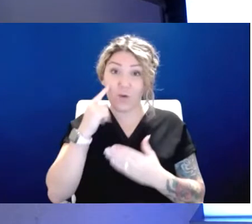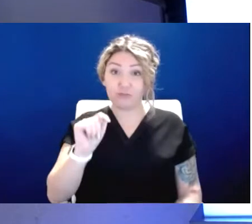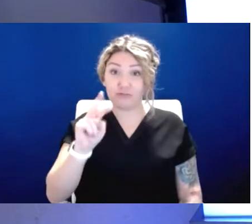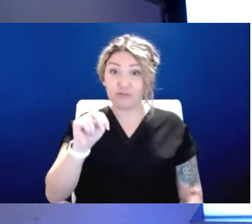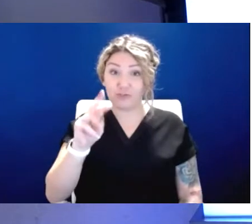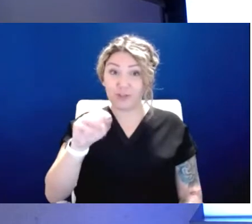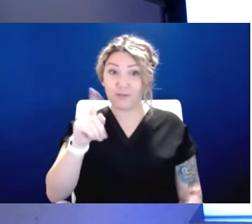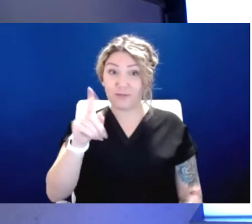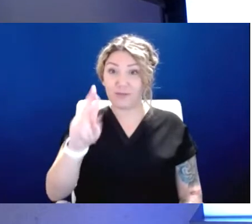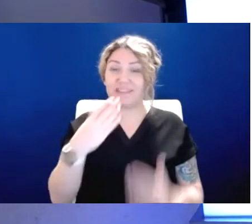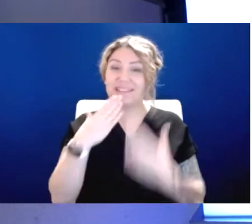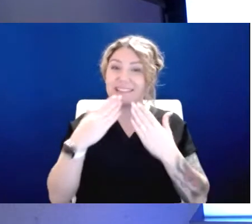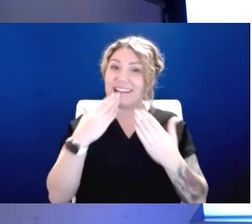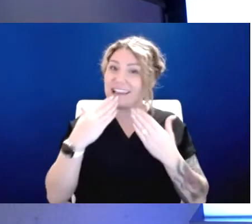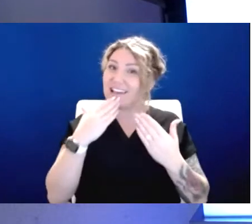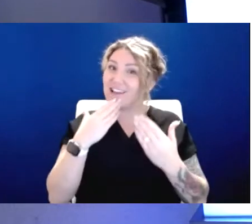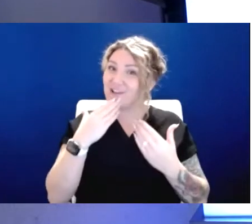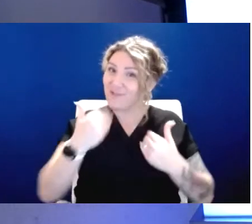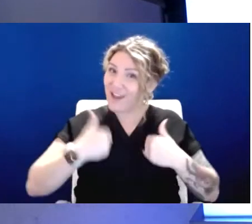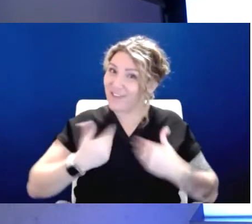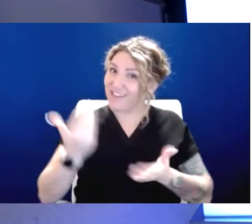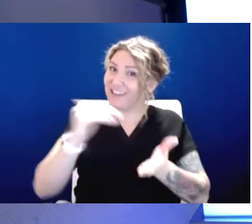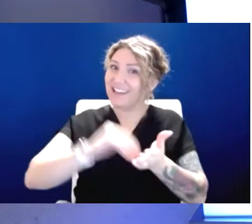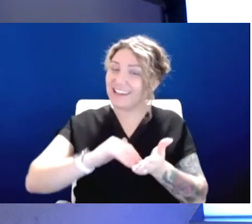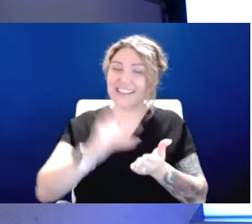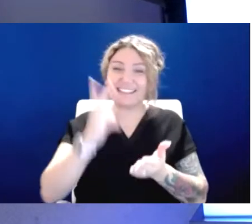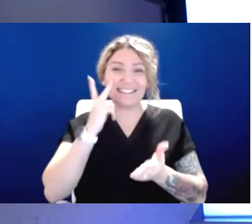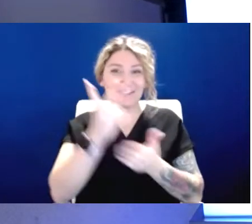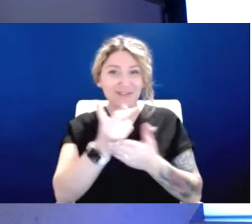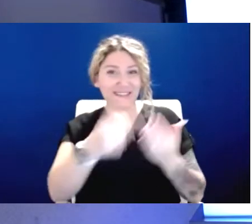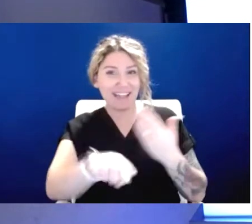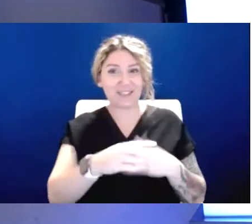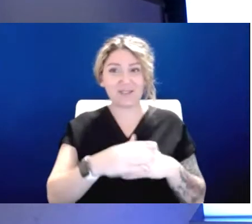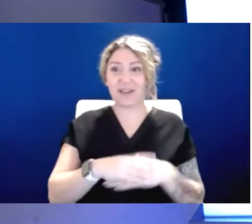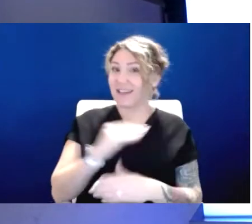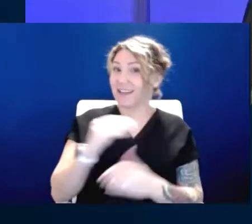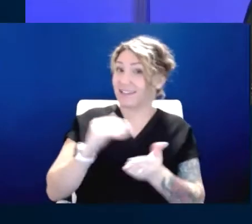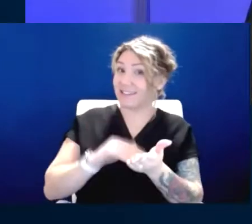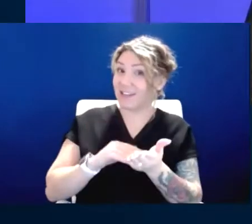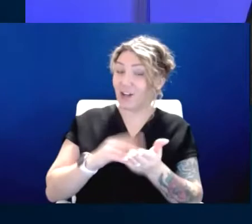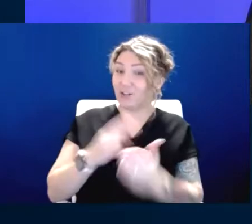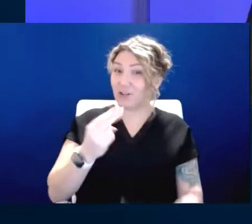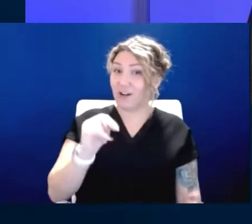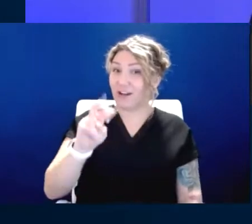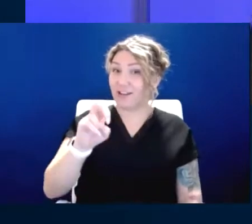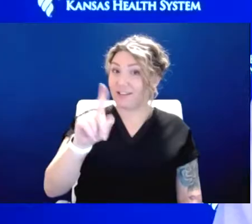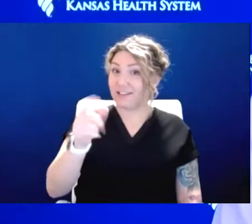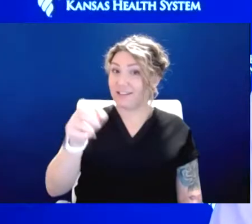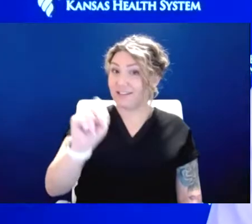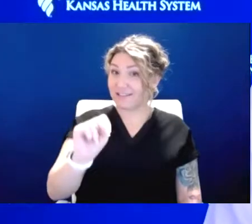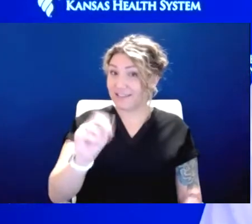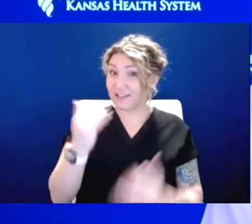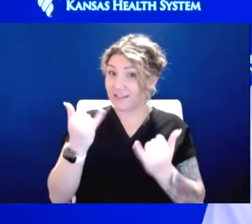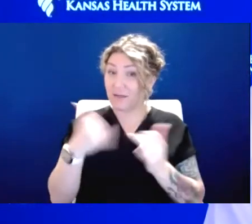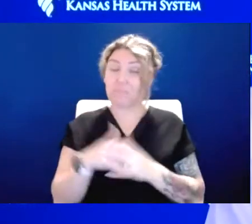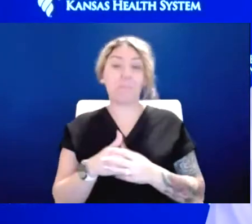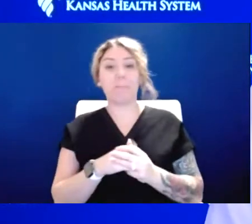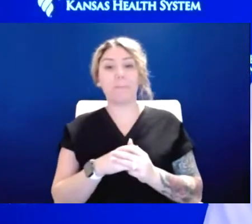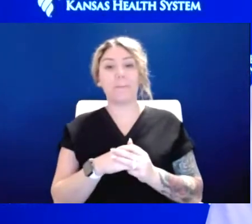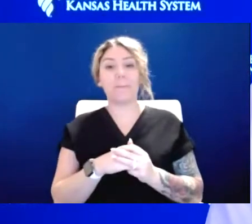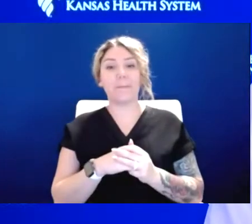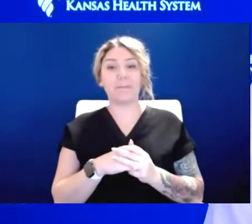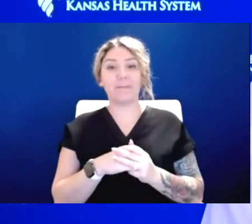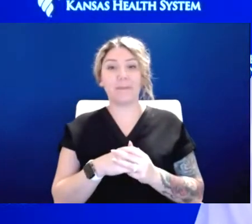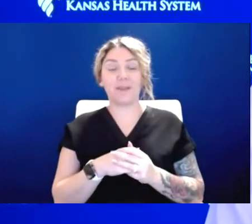having me again. Well, all right. We'll see you next week. Thanks so much, Doctor. Thank you. And Dr. Hawkinson, final thoughts from you today. Yeah, overall, as far